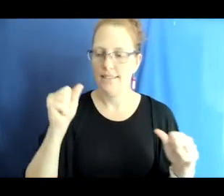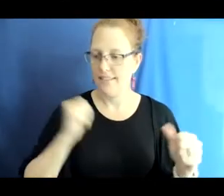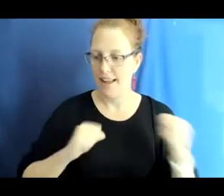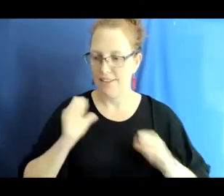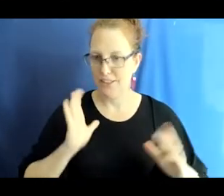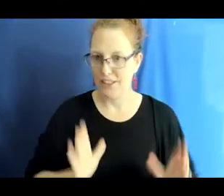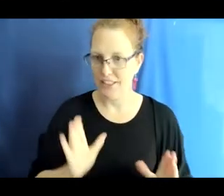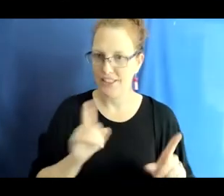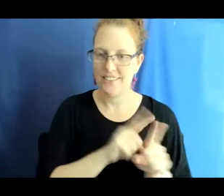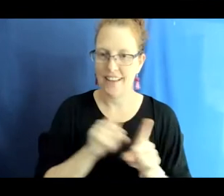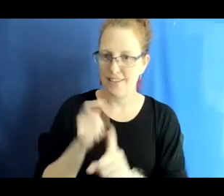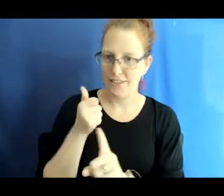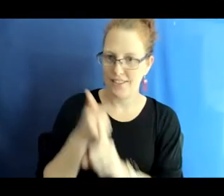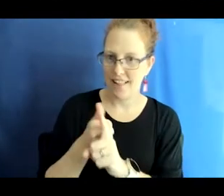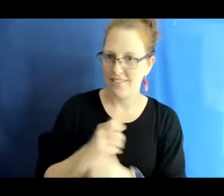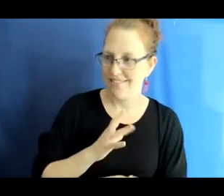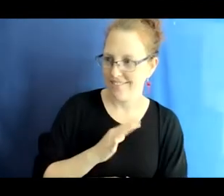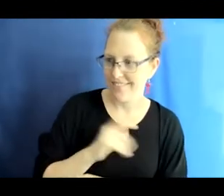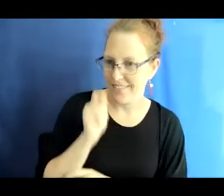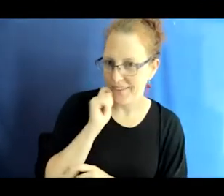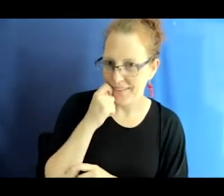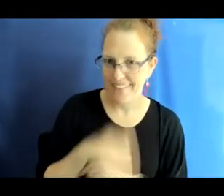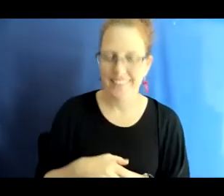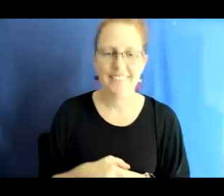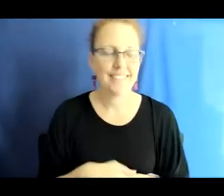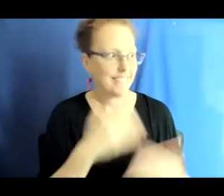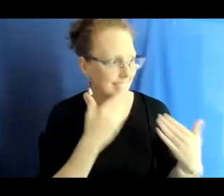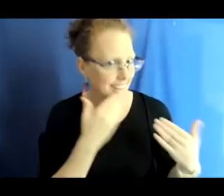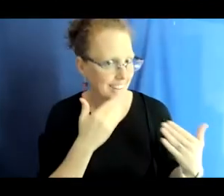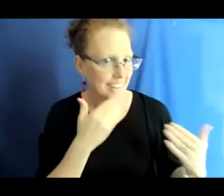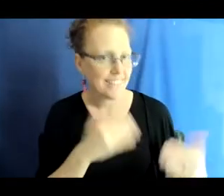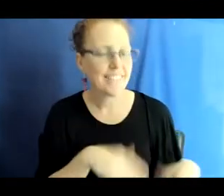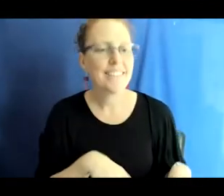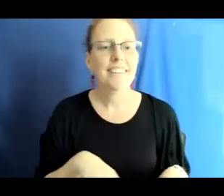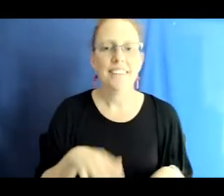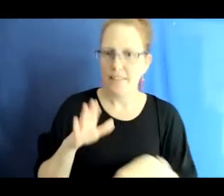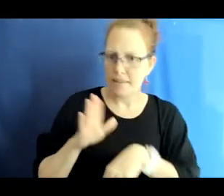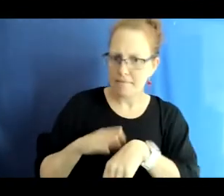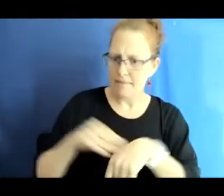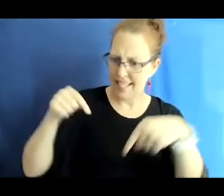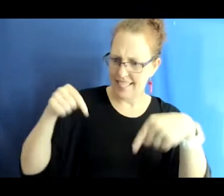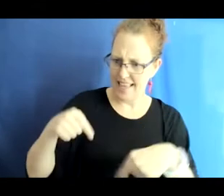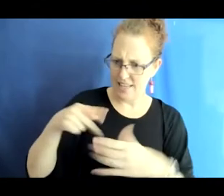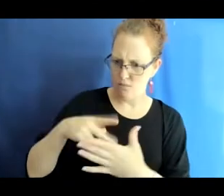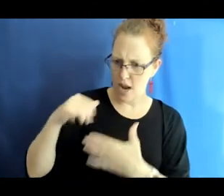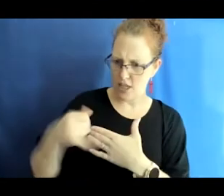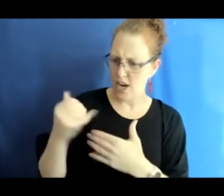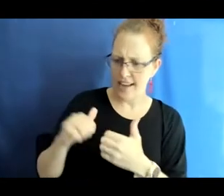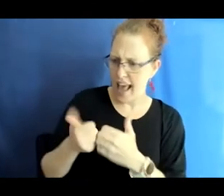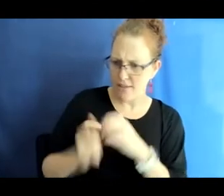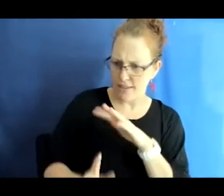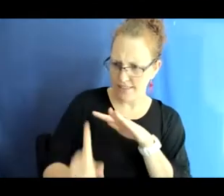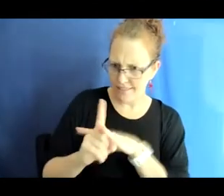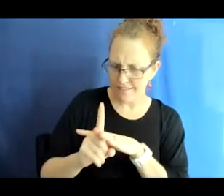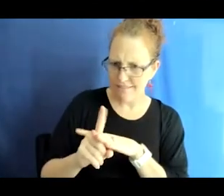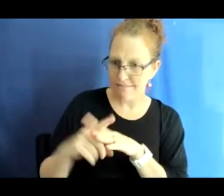even as yourself. Thank you. Now, how did this project come about? Were you guys just chatting one day